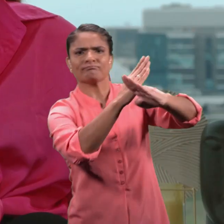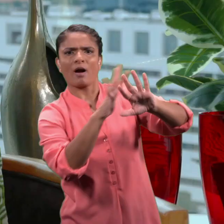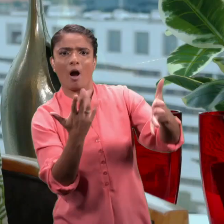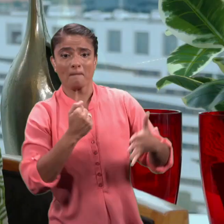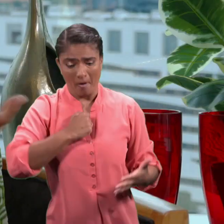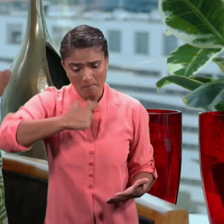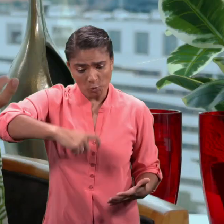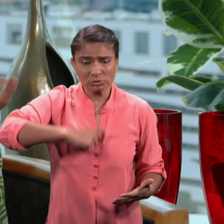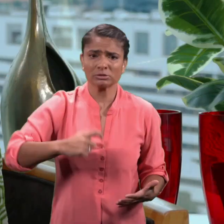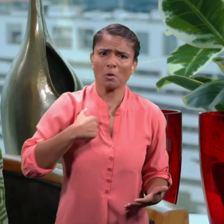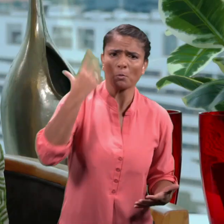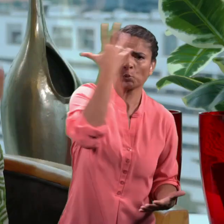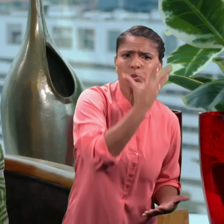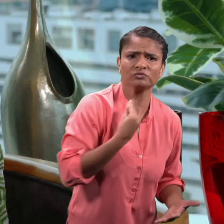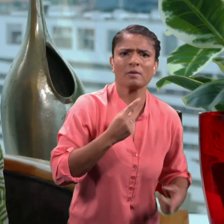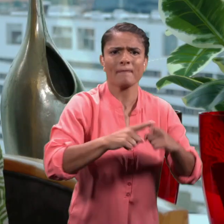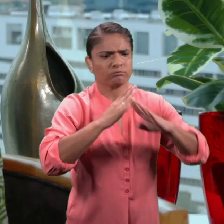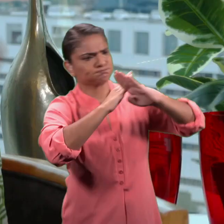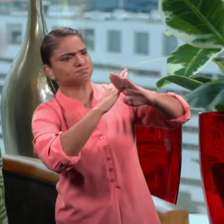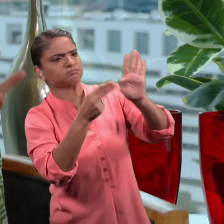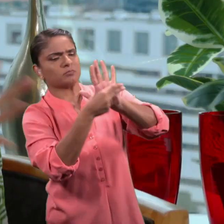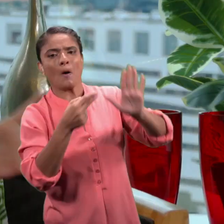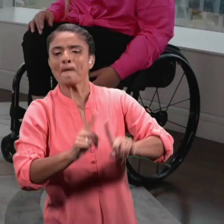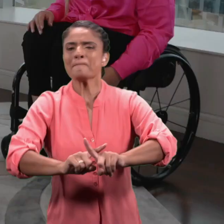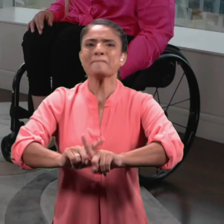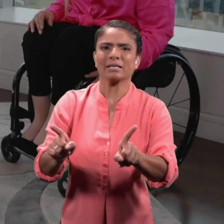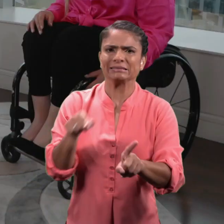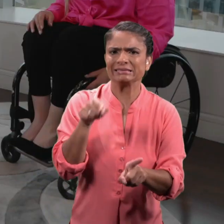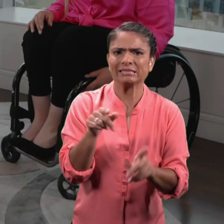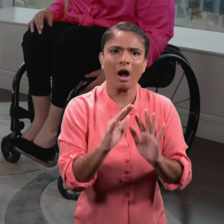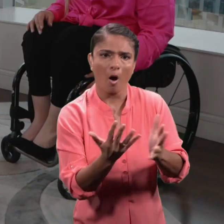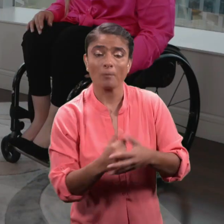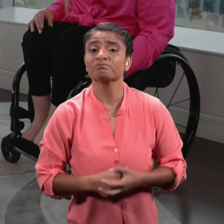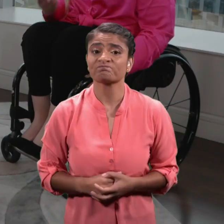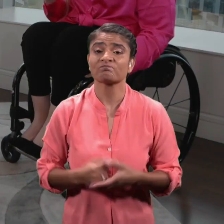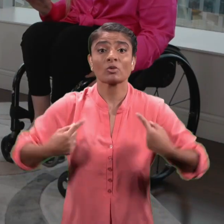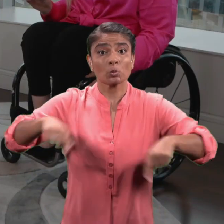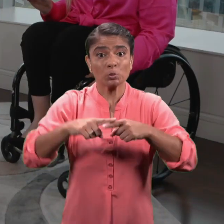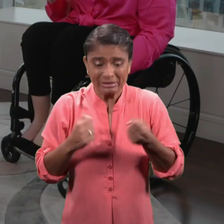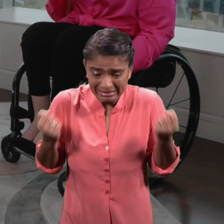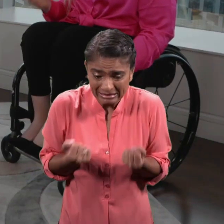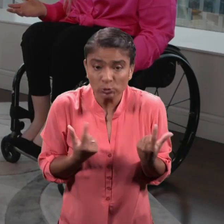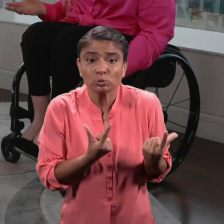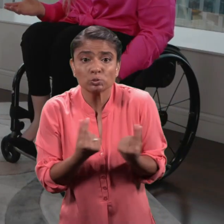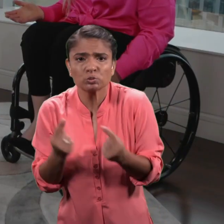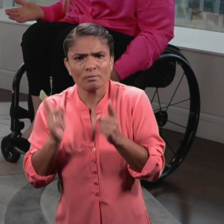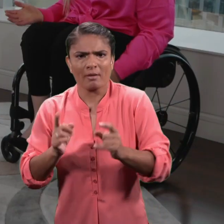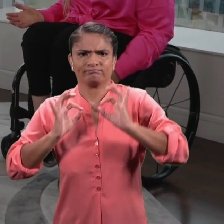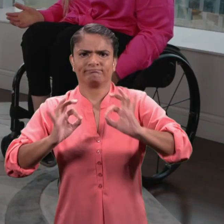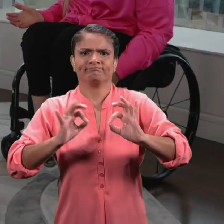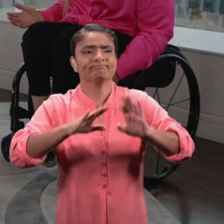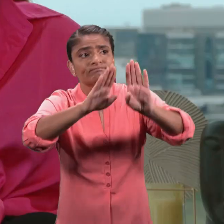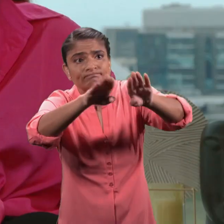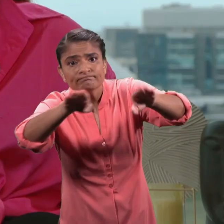just as my personality is beautiful, I'm beautiful? How do we get them to move away from that? I think the way we do is exactly what we're doing